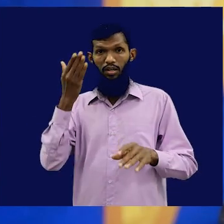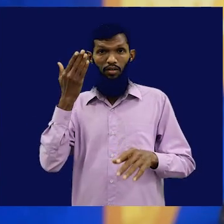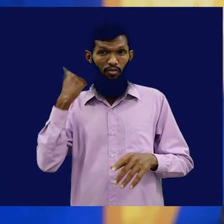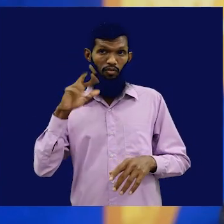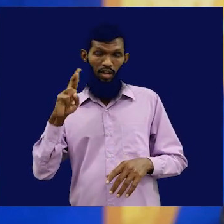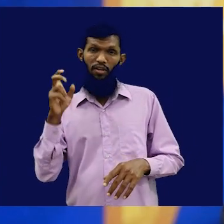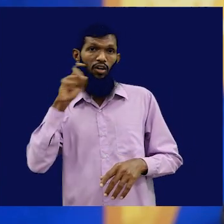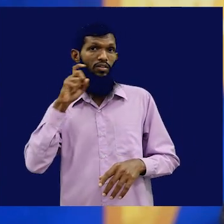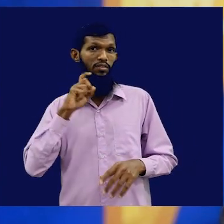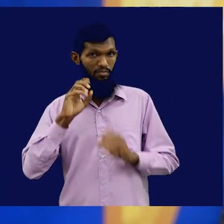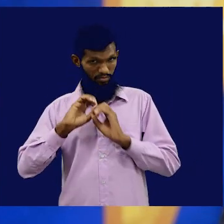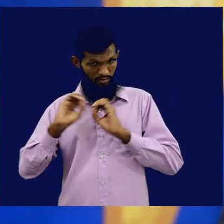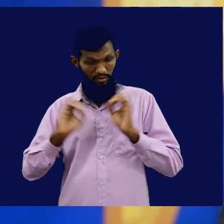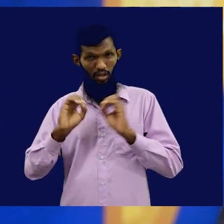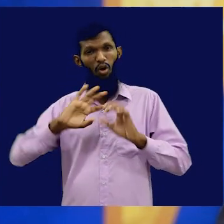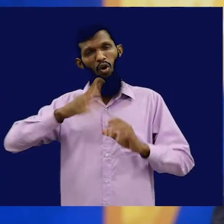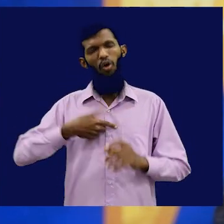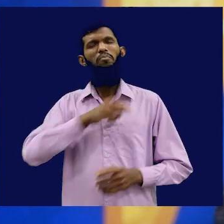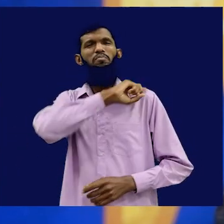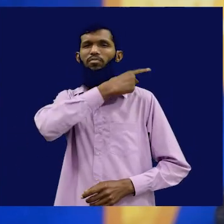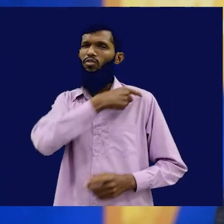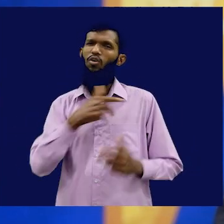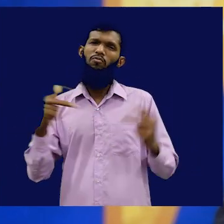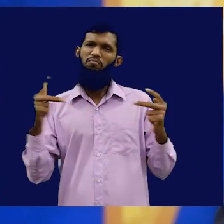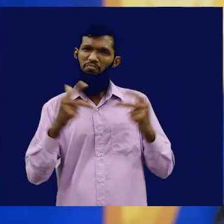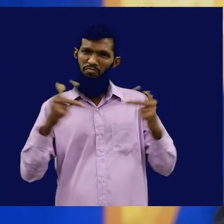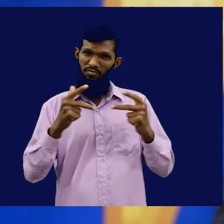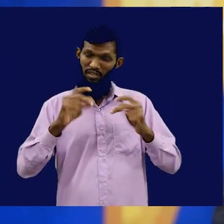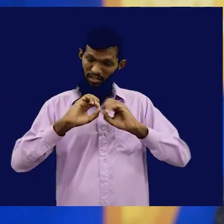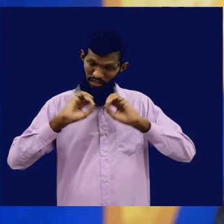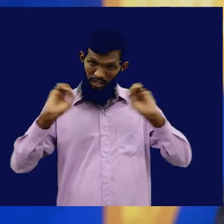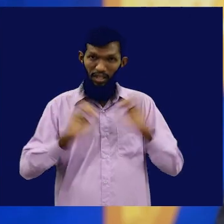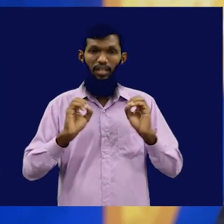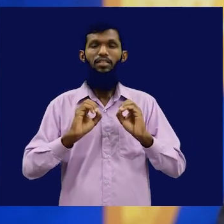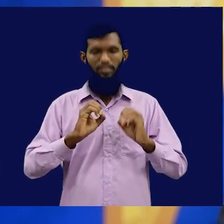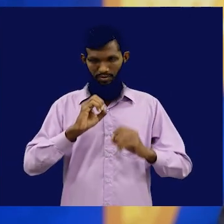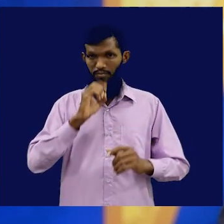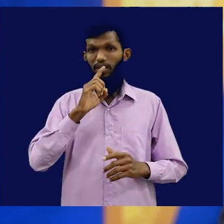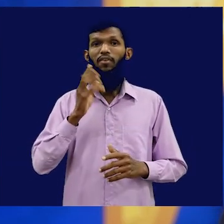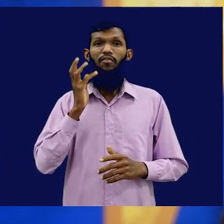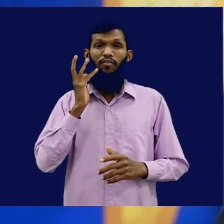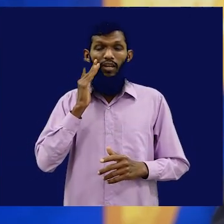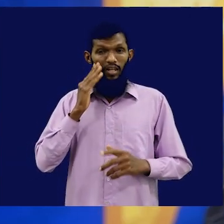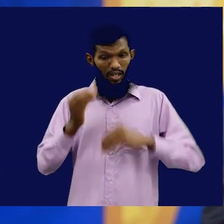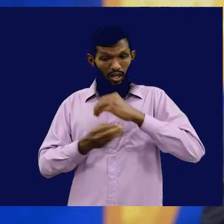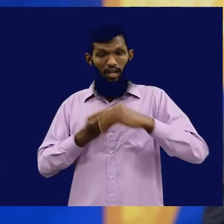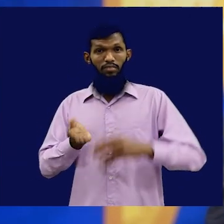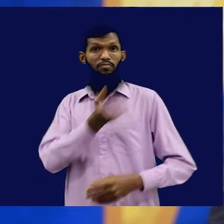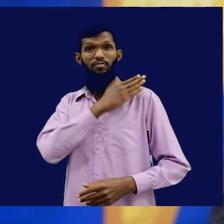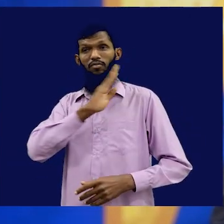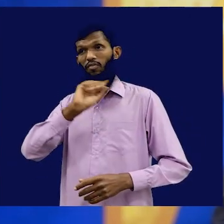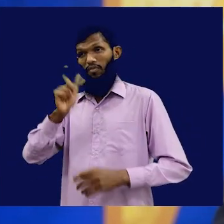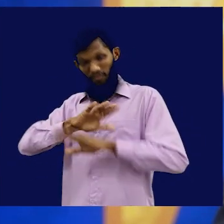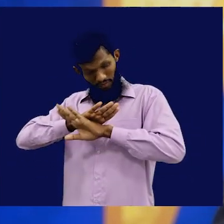does not have sexual relations with his wife, commit sin or dispute unjustly during Hajj, will come